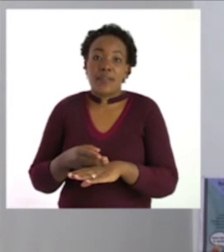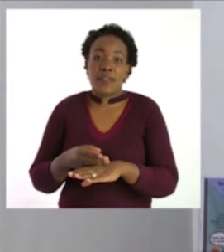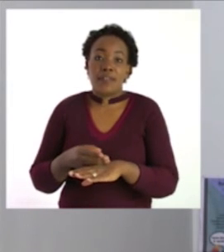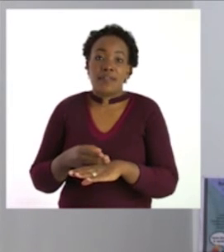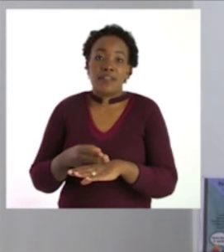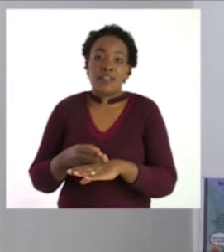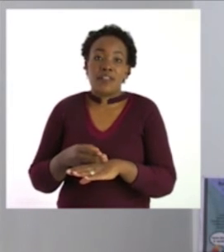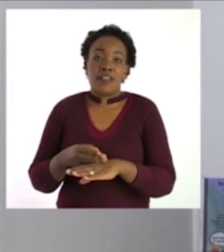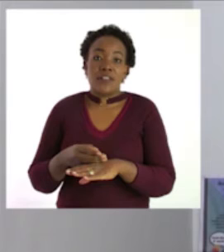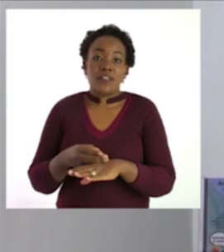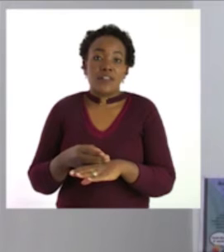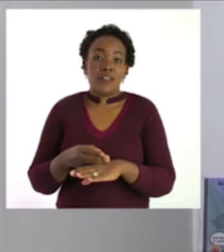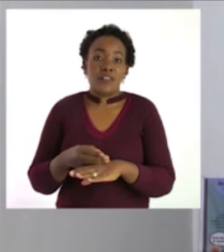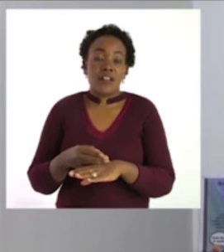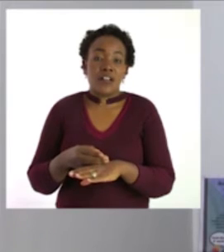We have